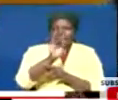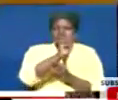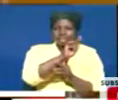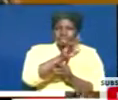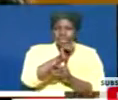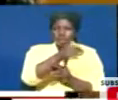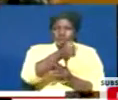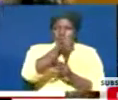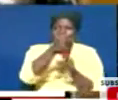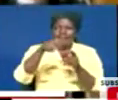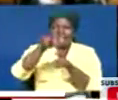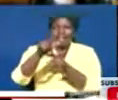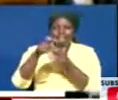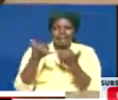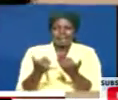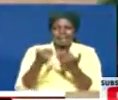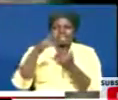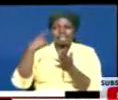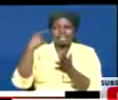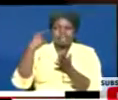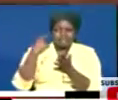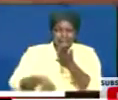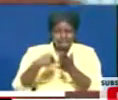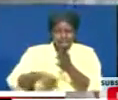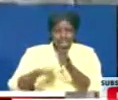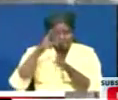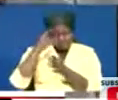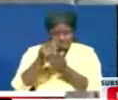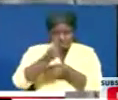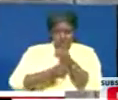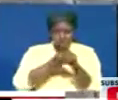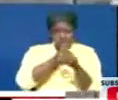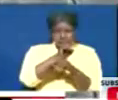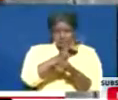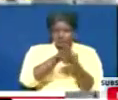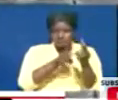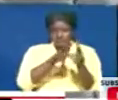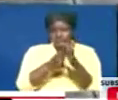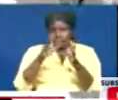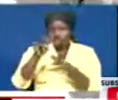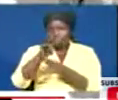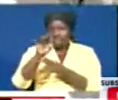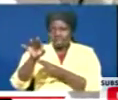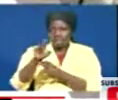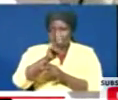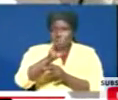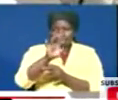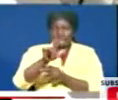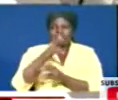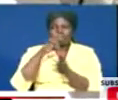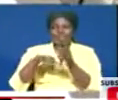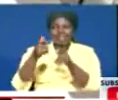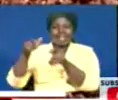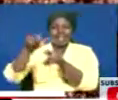the current excise tax rates for the financial year 2022-2023. KBL says another increase in taxes